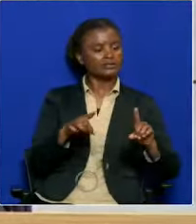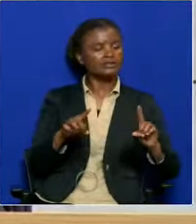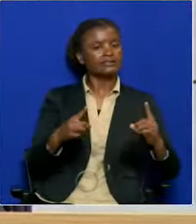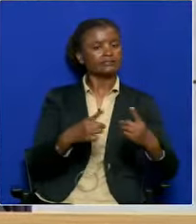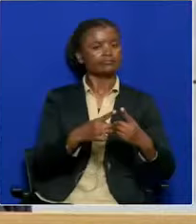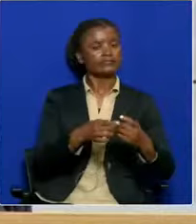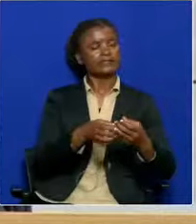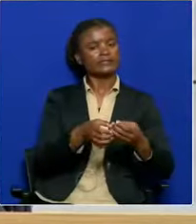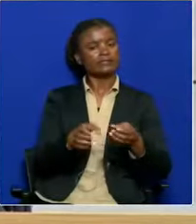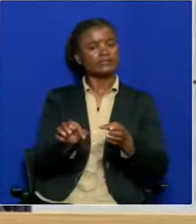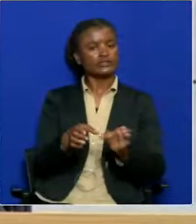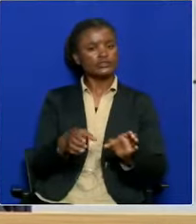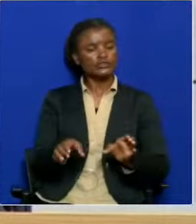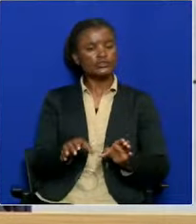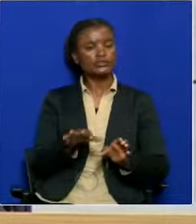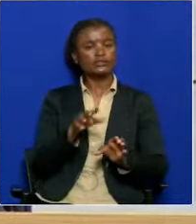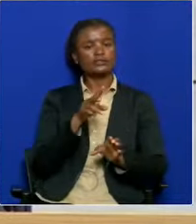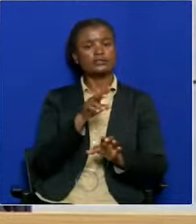sending